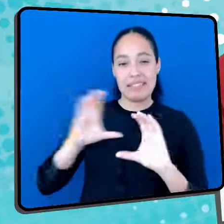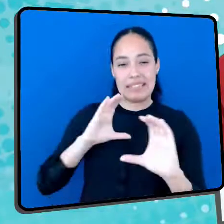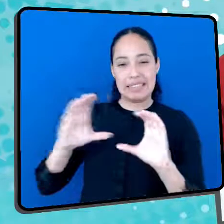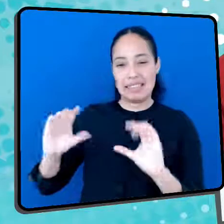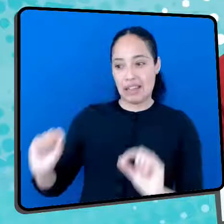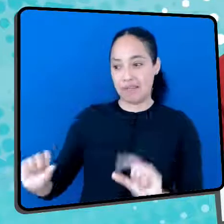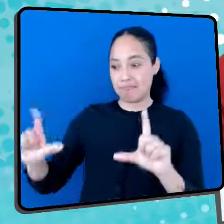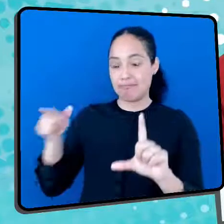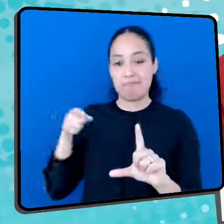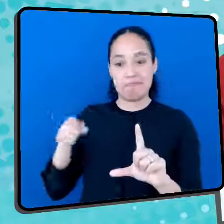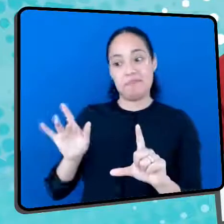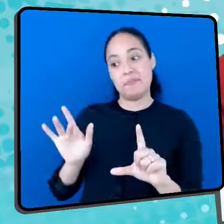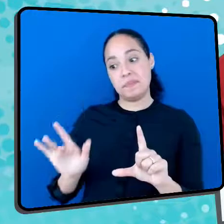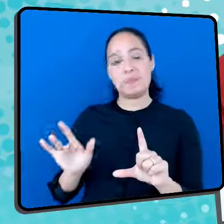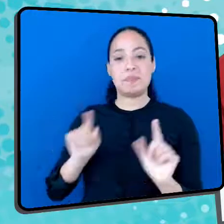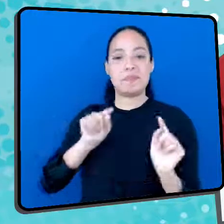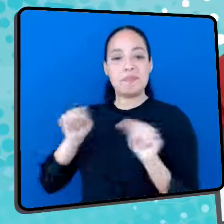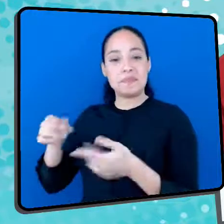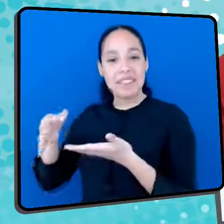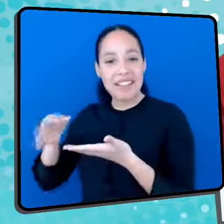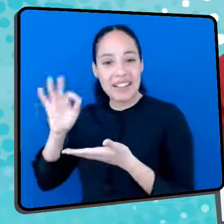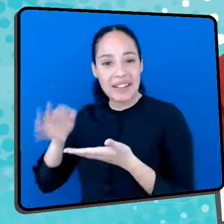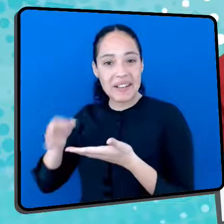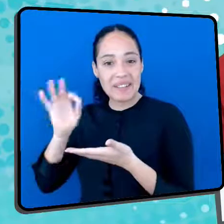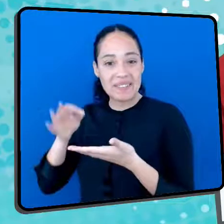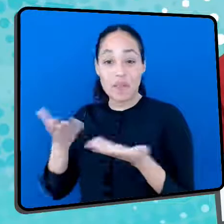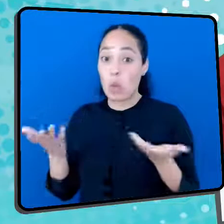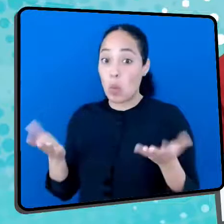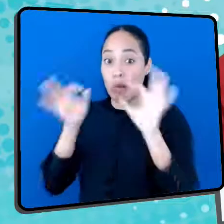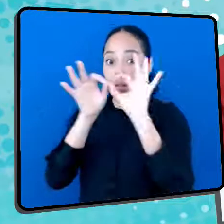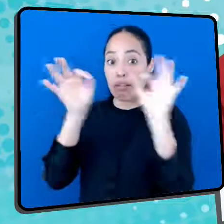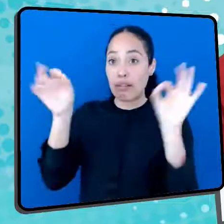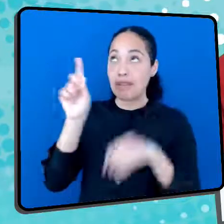aka.ms/a-bit-of-ai-cafe, or again, you can just click above on the button.